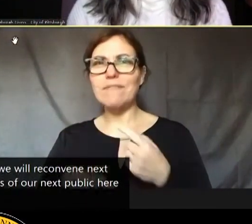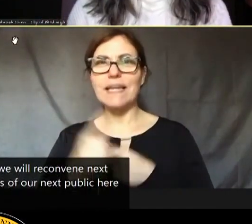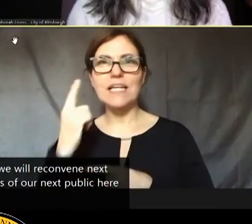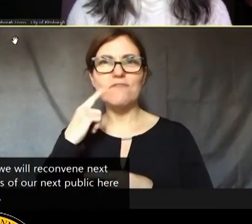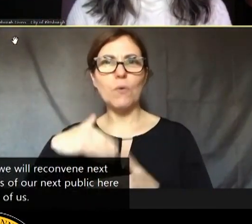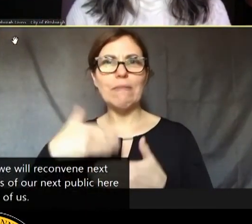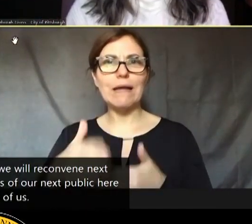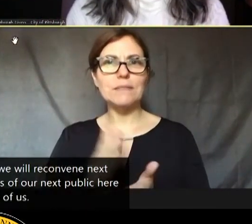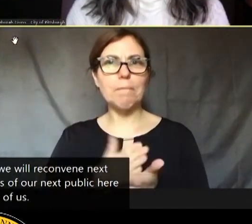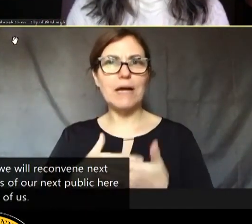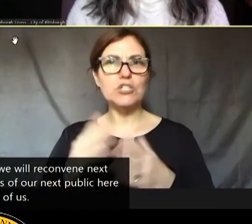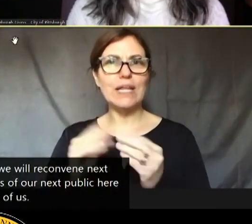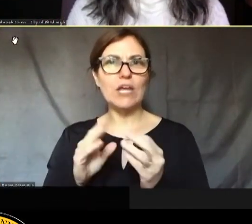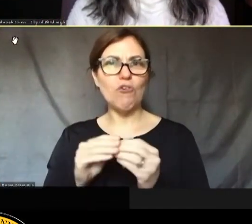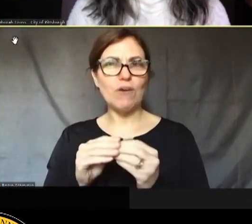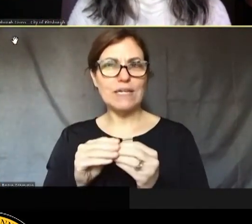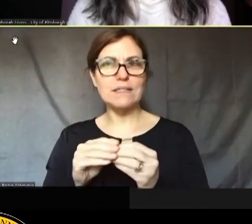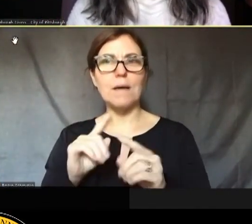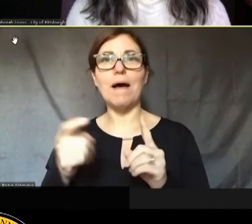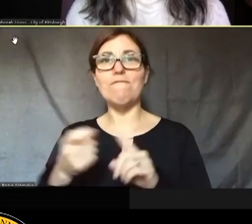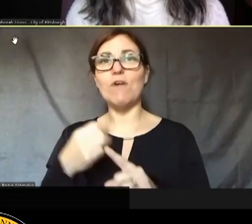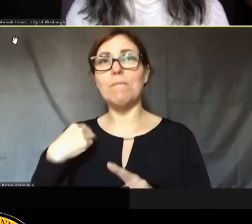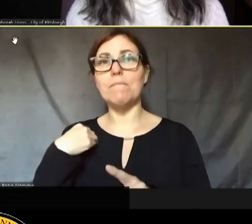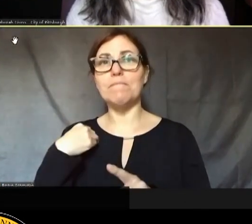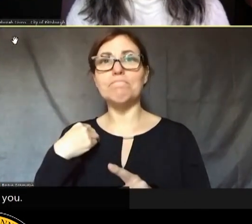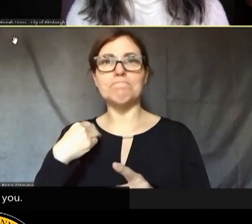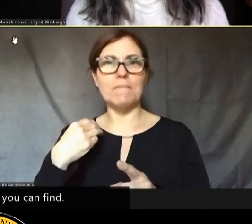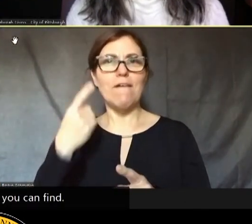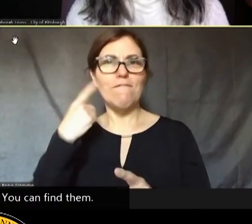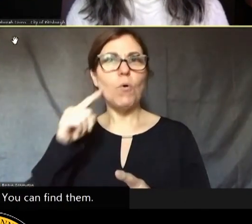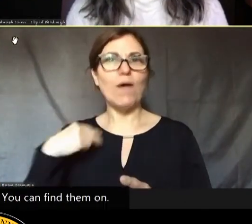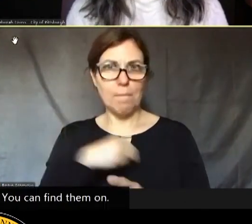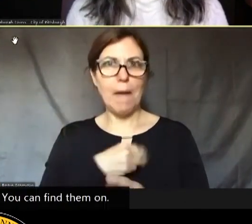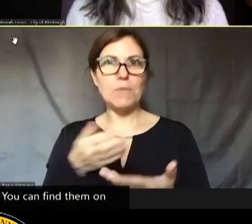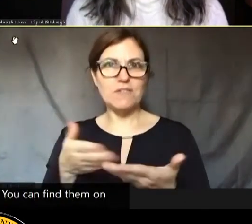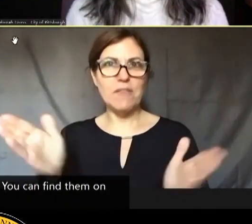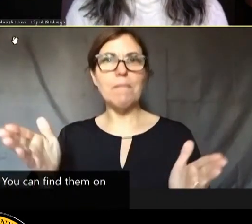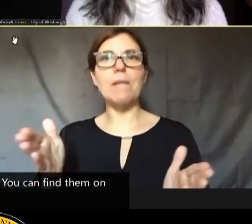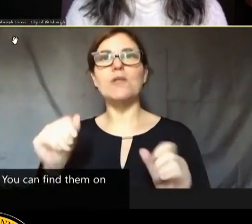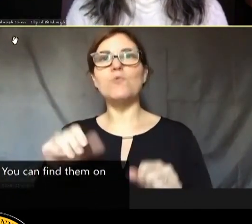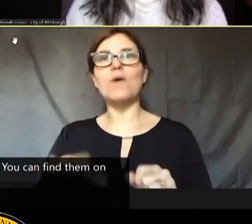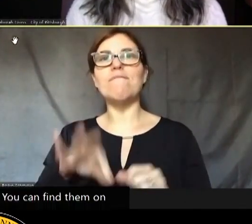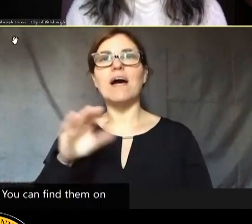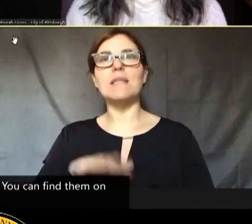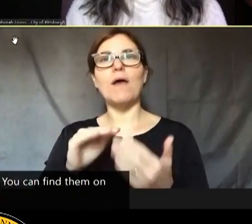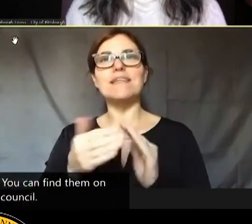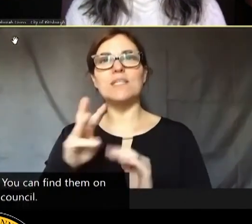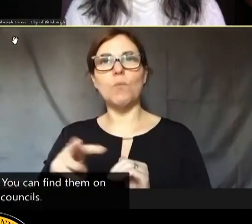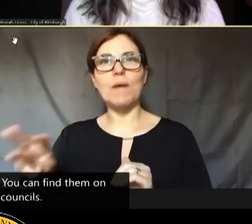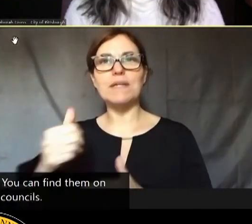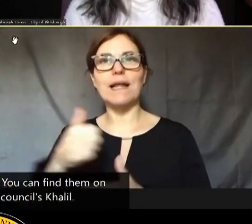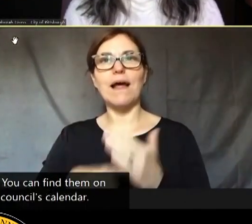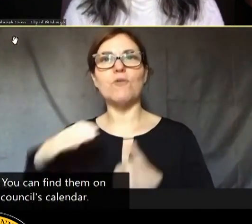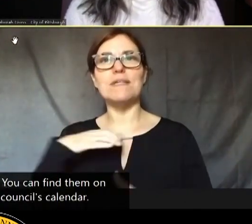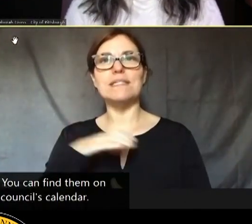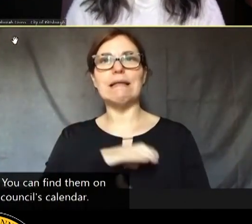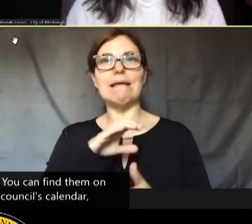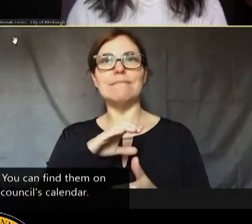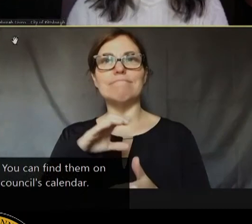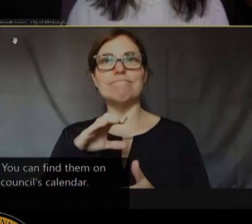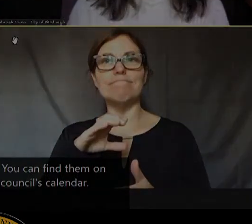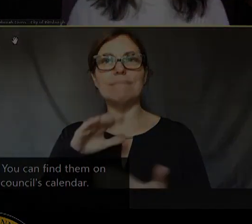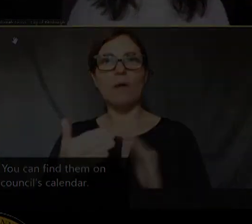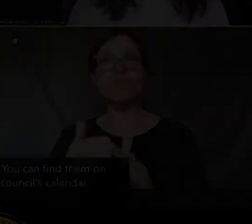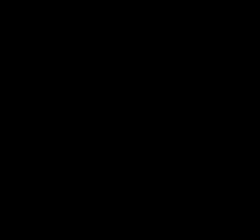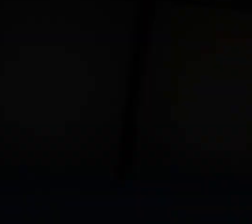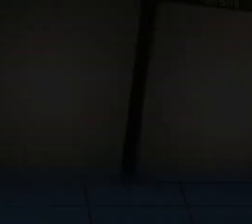front of us, but for members of the public, you can find them on our city website under the City Council's calendar. Thank you.